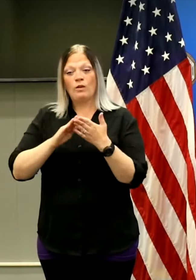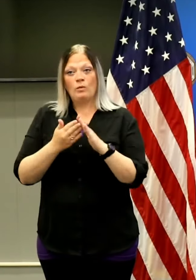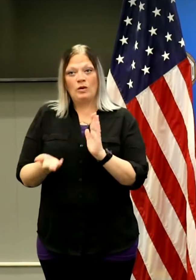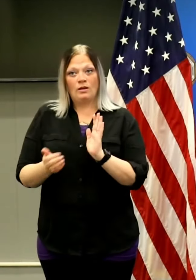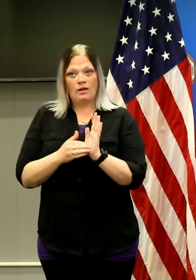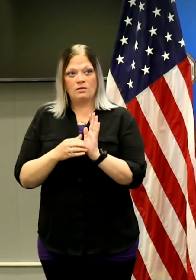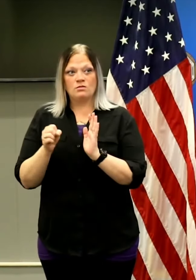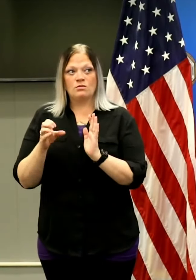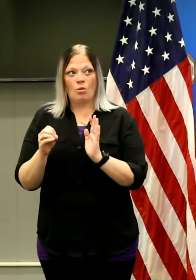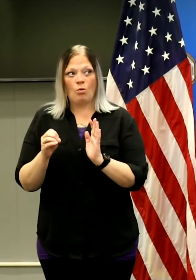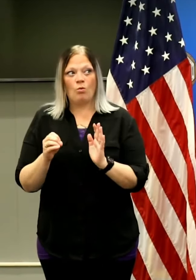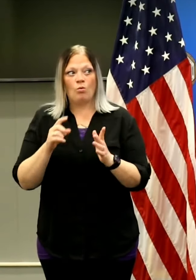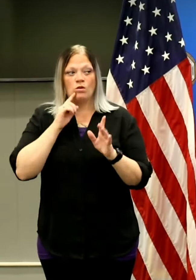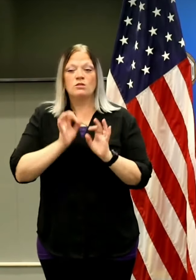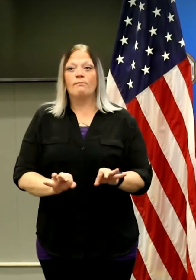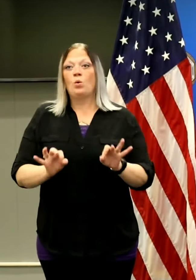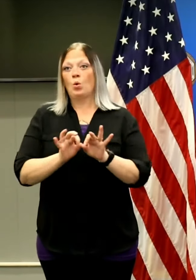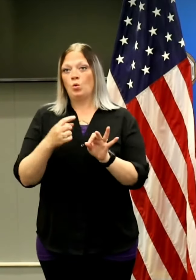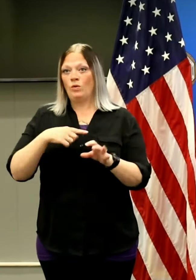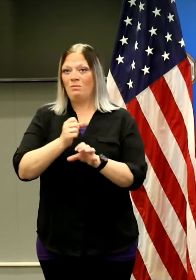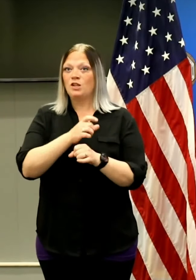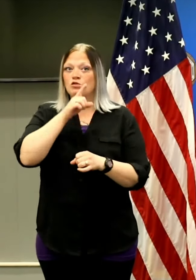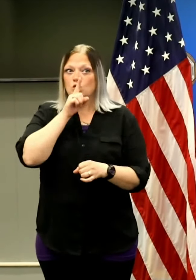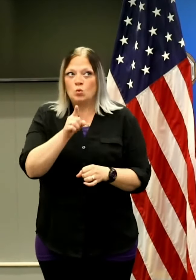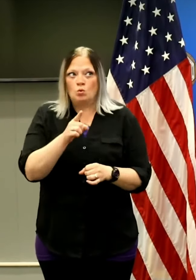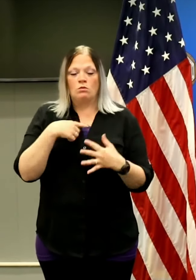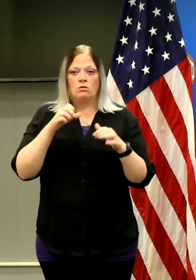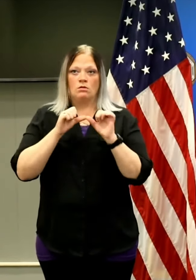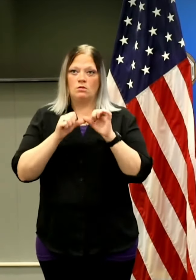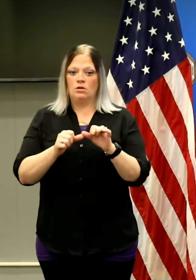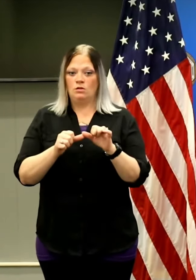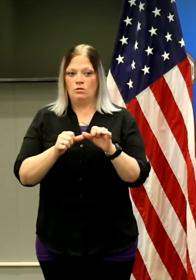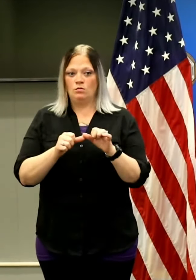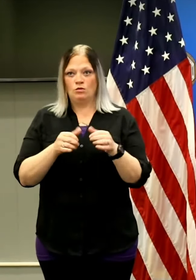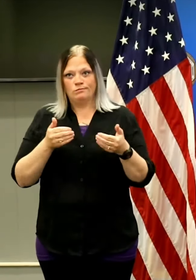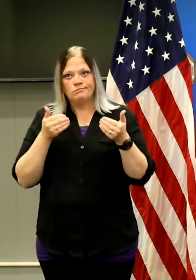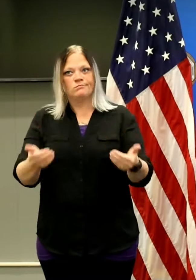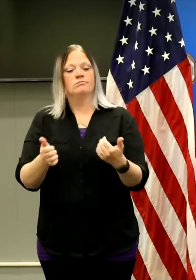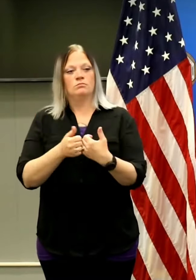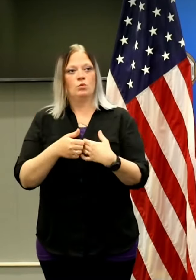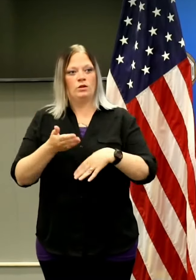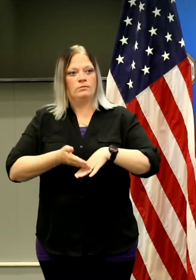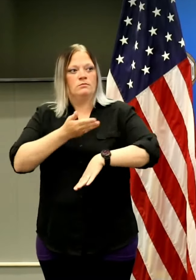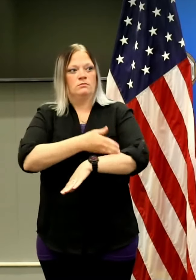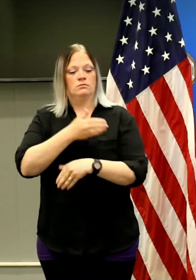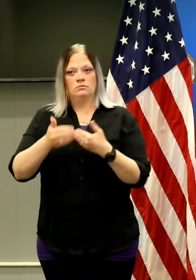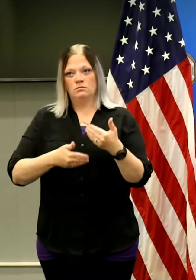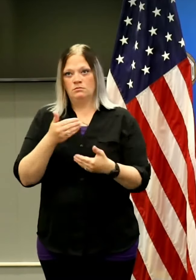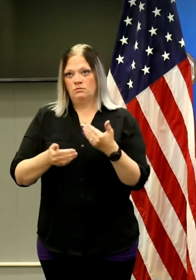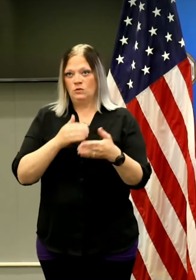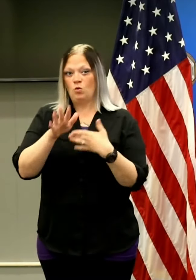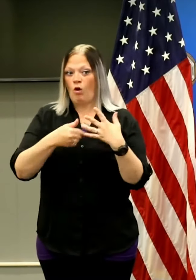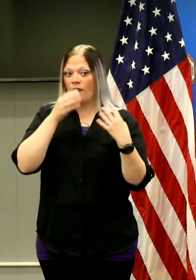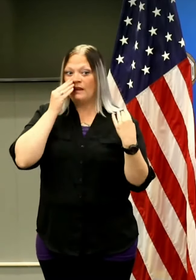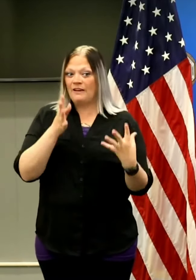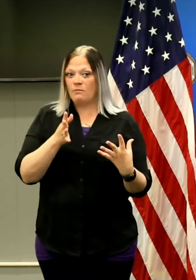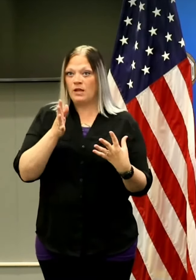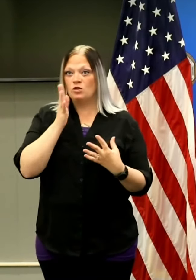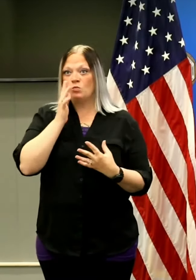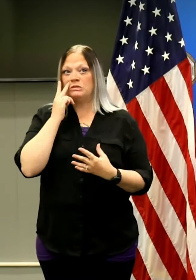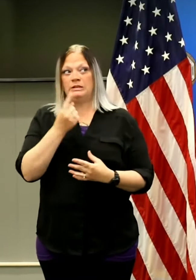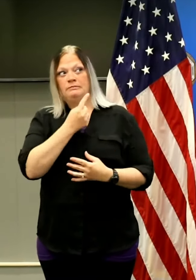well, and that's why it's important that we ensure that we continue to move forward with the progress that we've done, and the information you'll see very